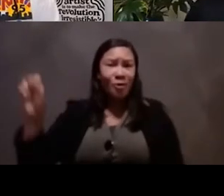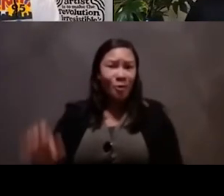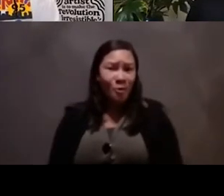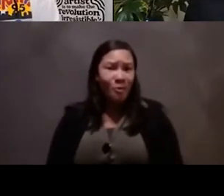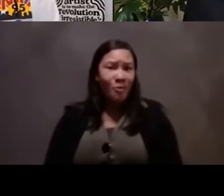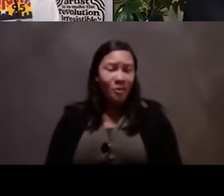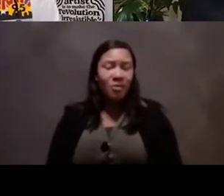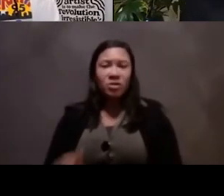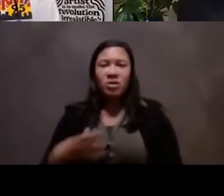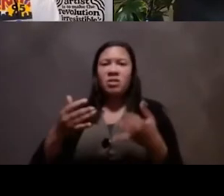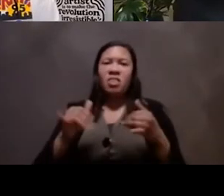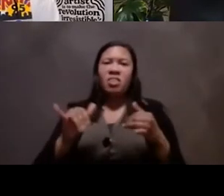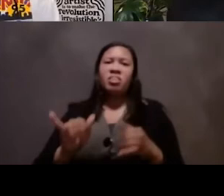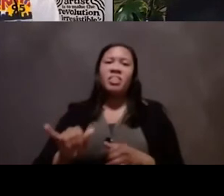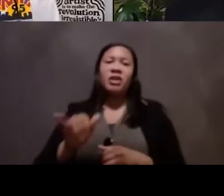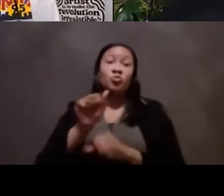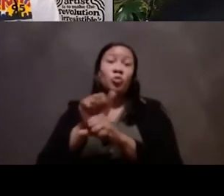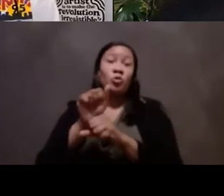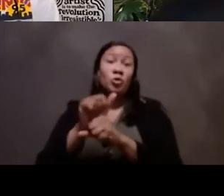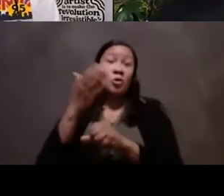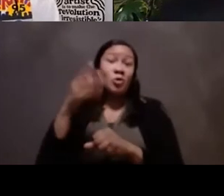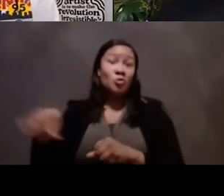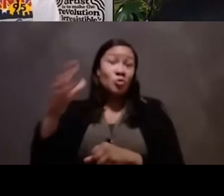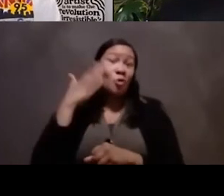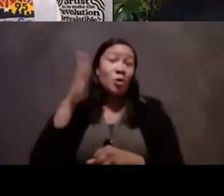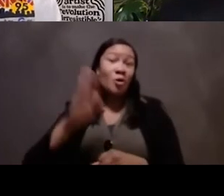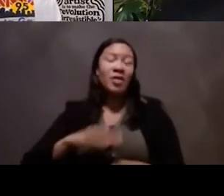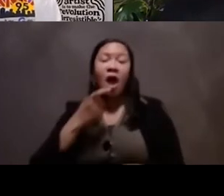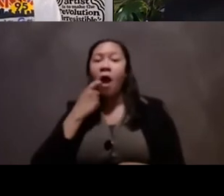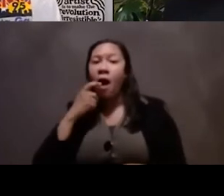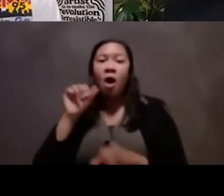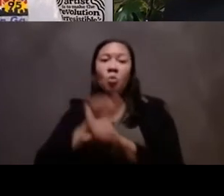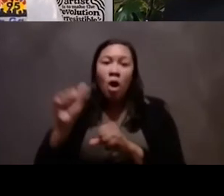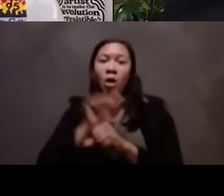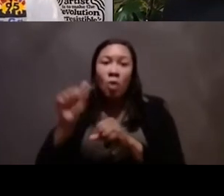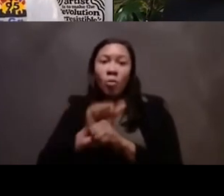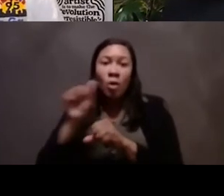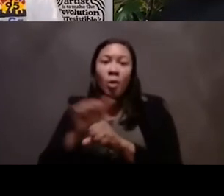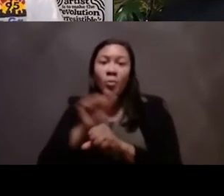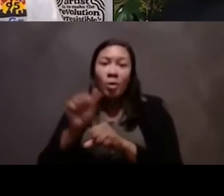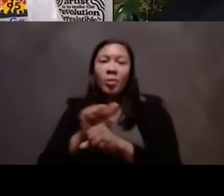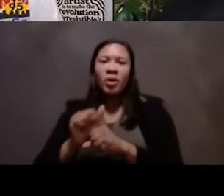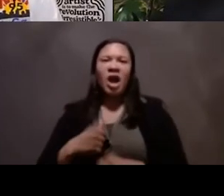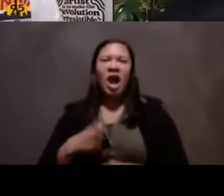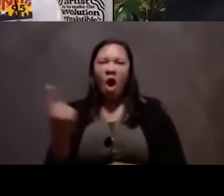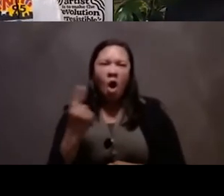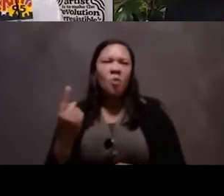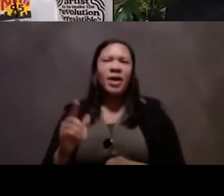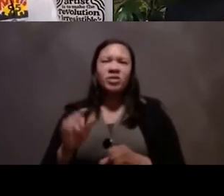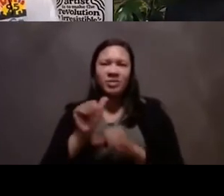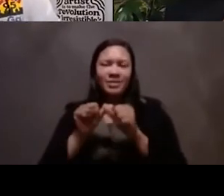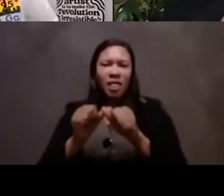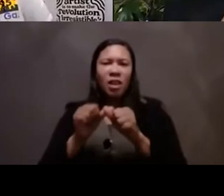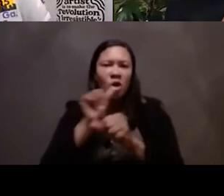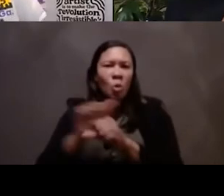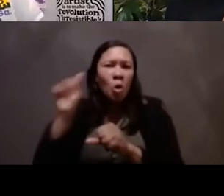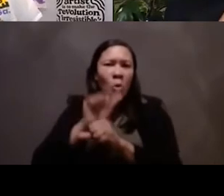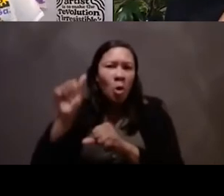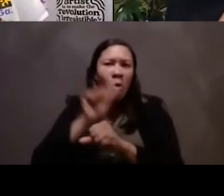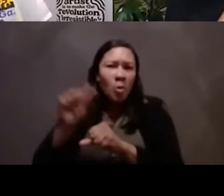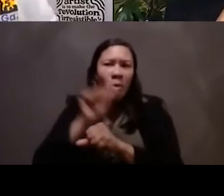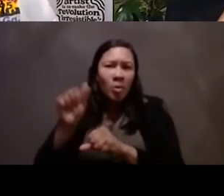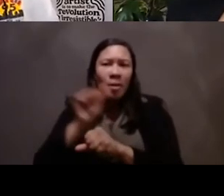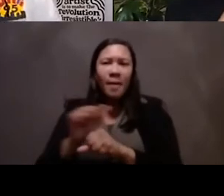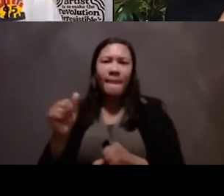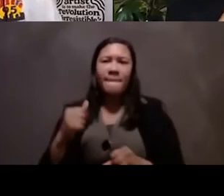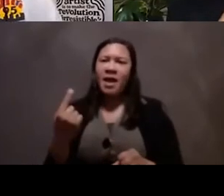because y'all know I'm a workaholic, honey. Like it's always like something, right? Like I feel like I have to